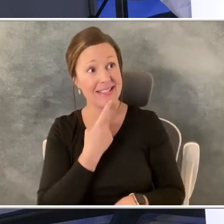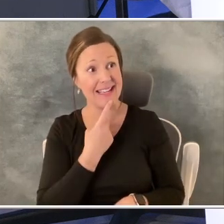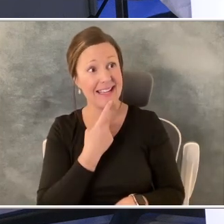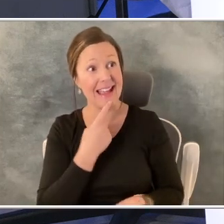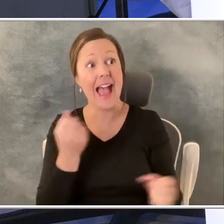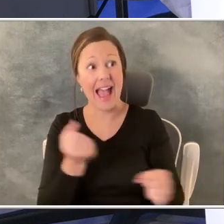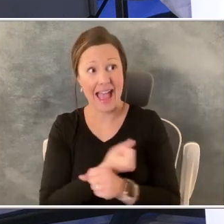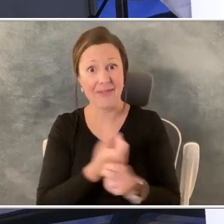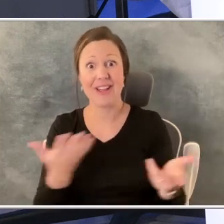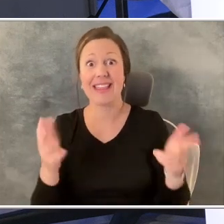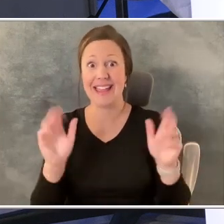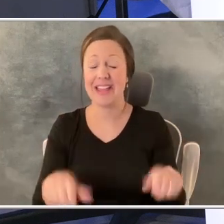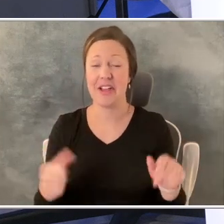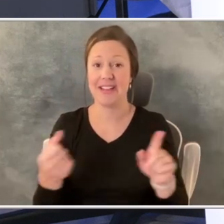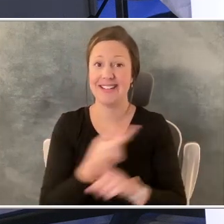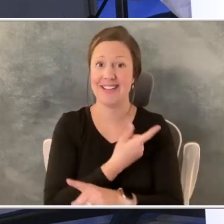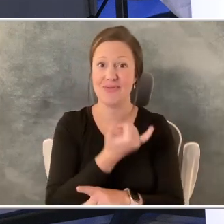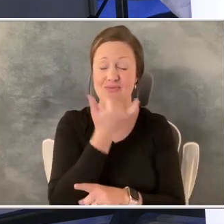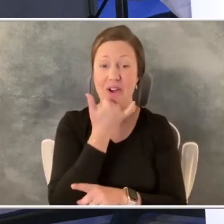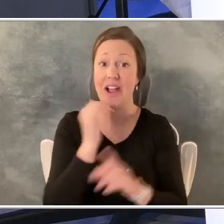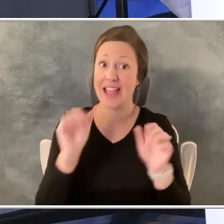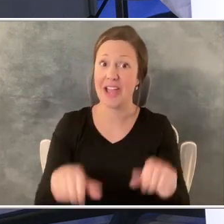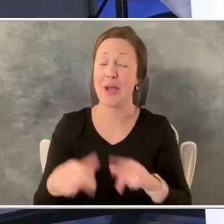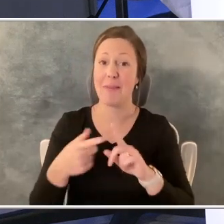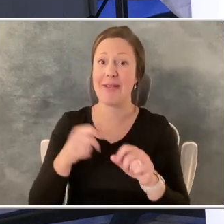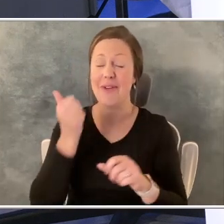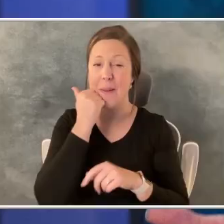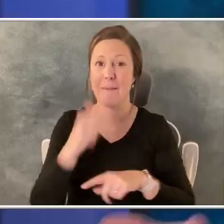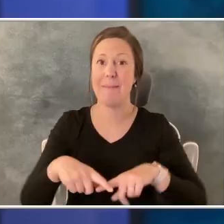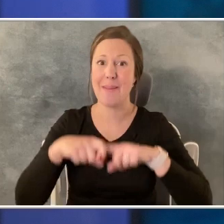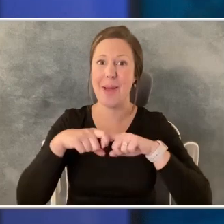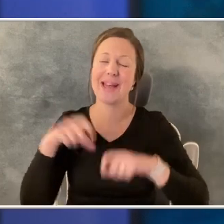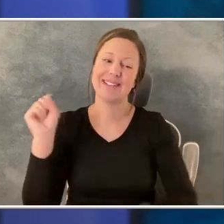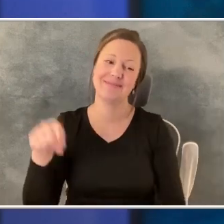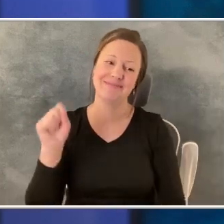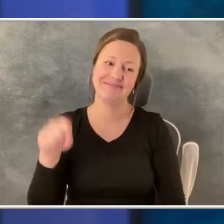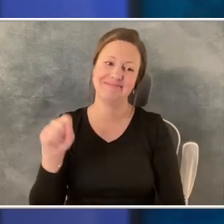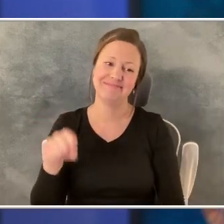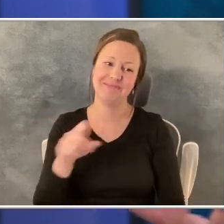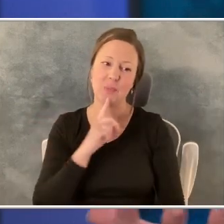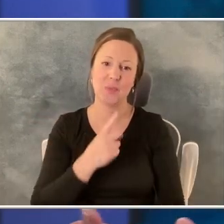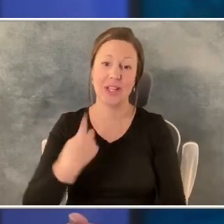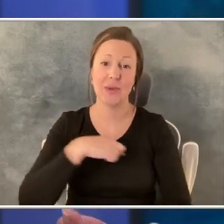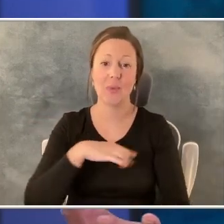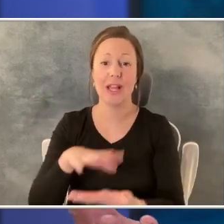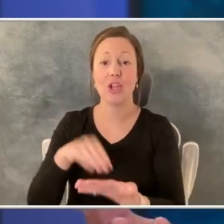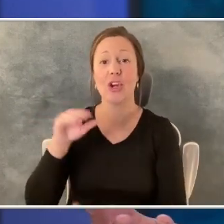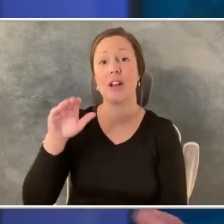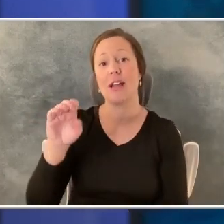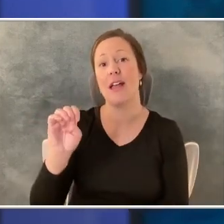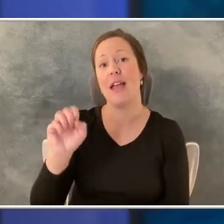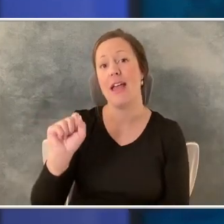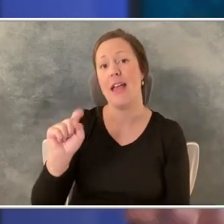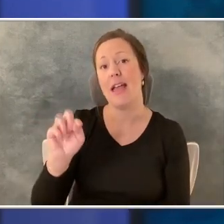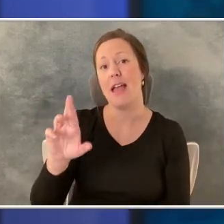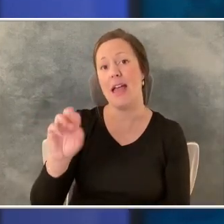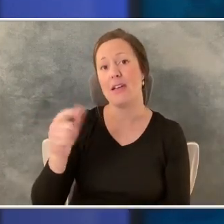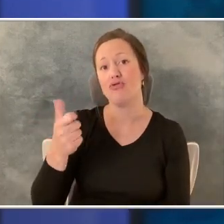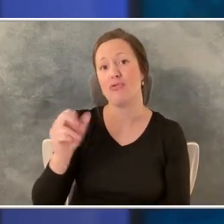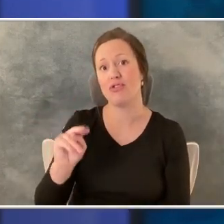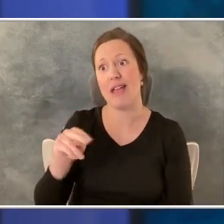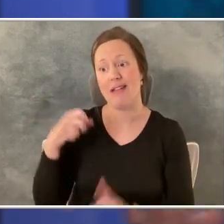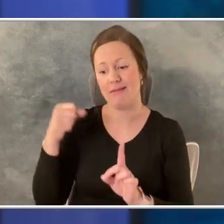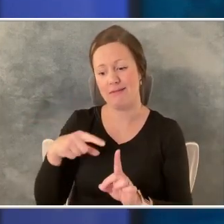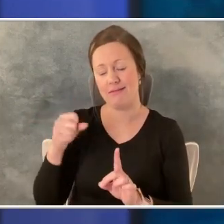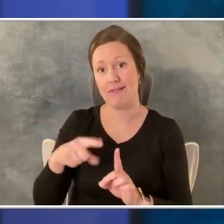go wrong, it could be menopause. Right, and that's because we've come to learn that there's really estrogen receptors everywhere in our body almost. So when that